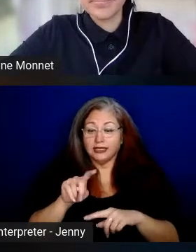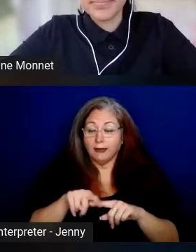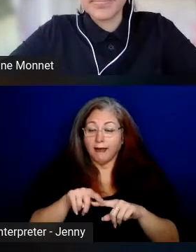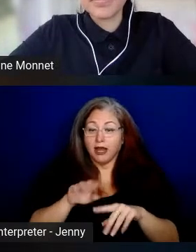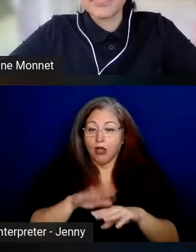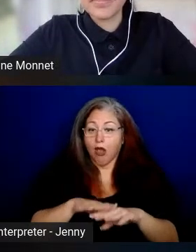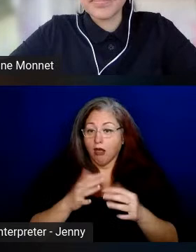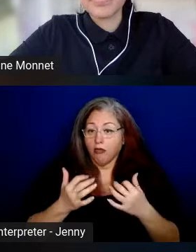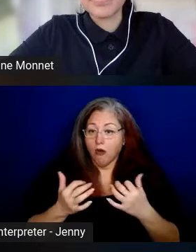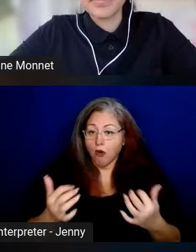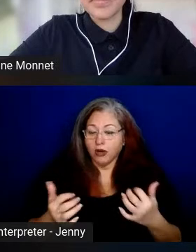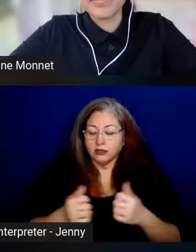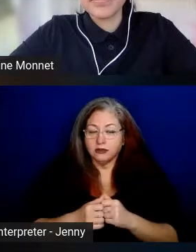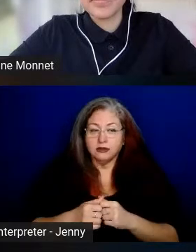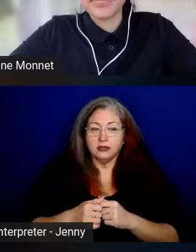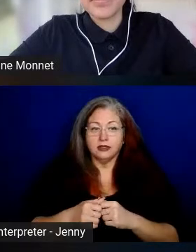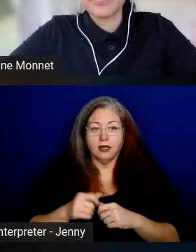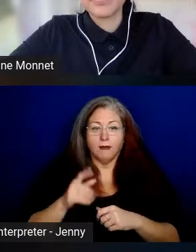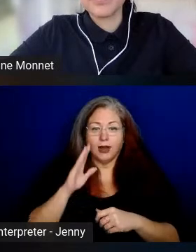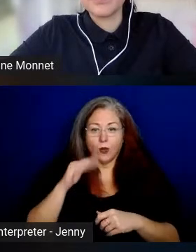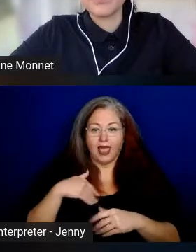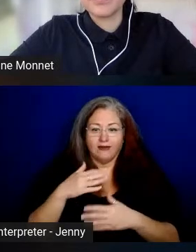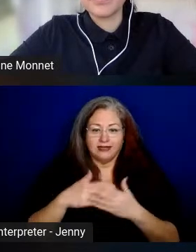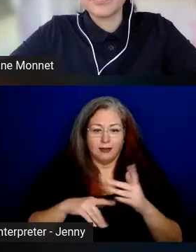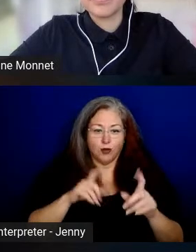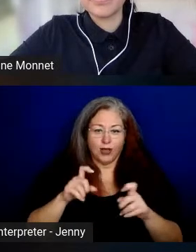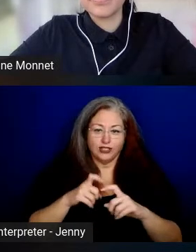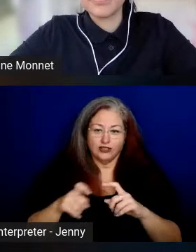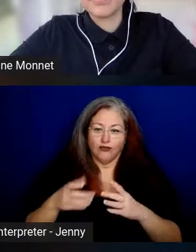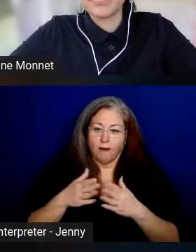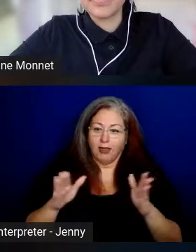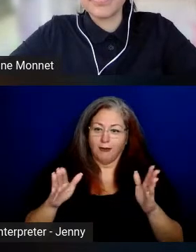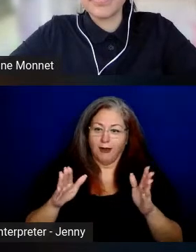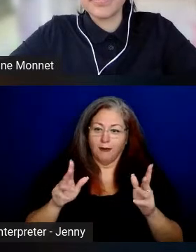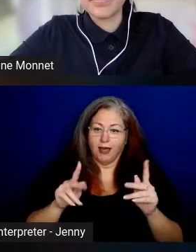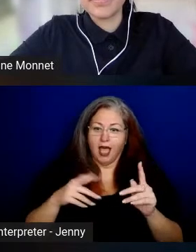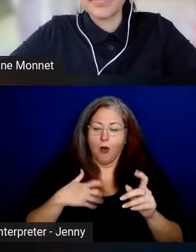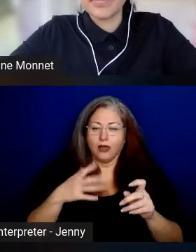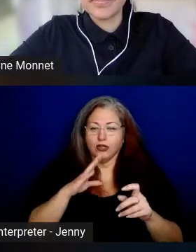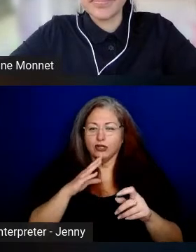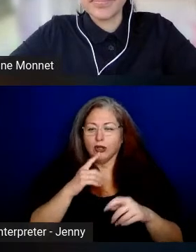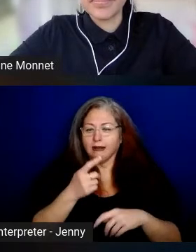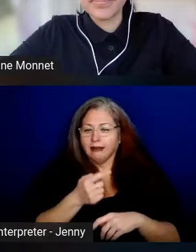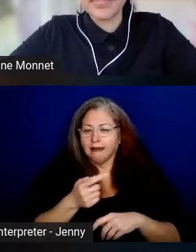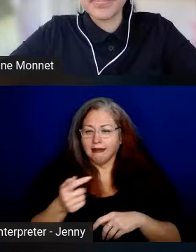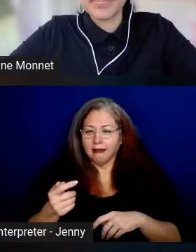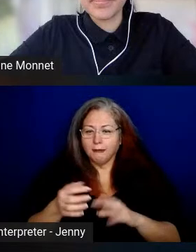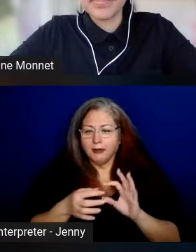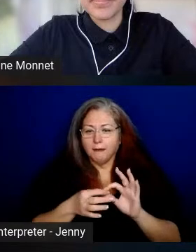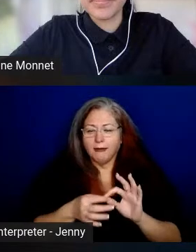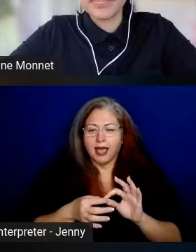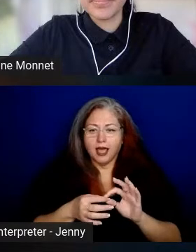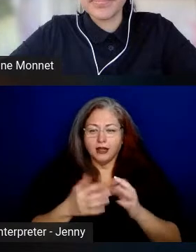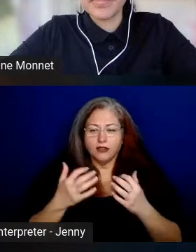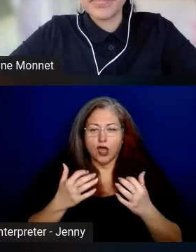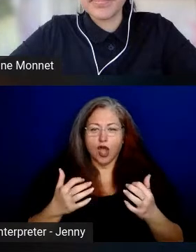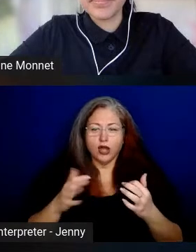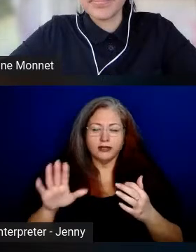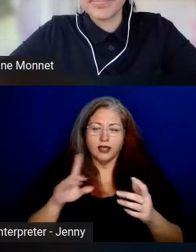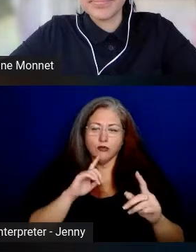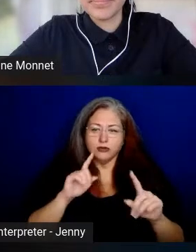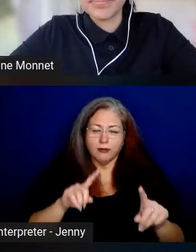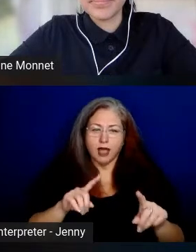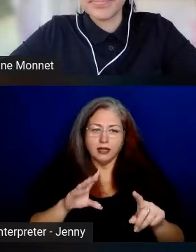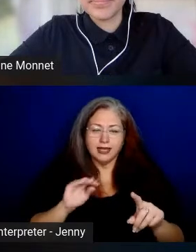So unless we have pressing questions from the public, I wanted to talk a little bit about the audience response and the impact